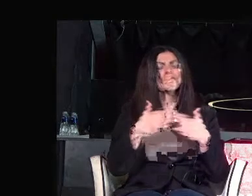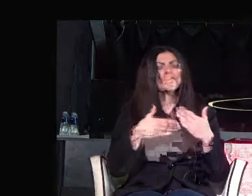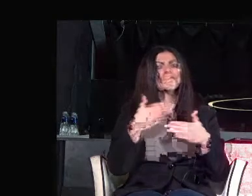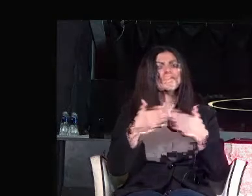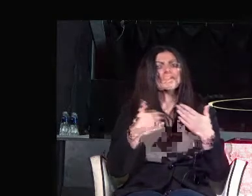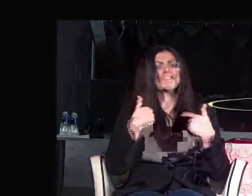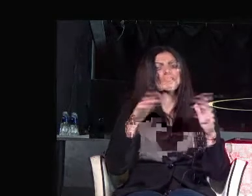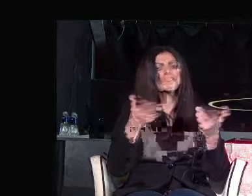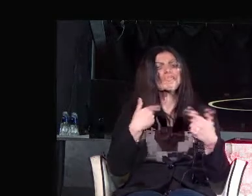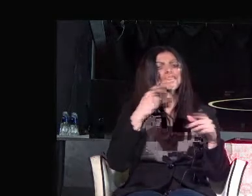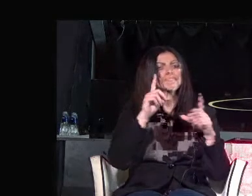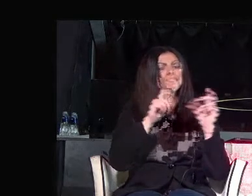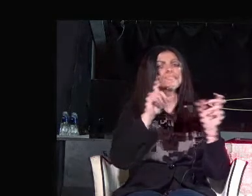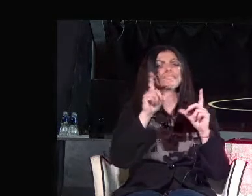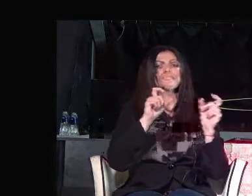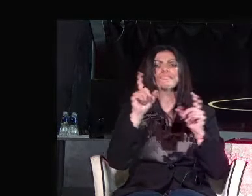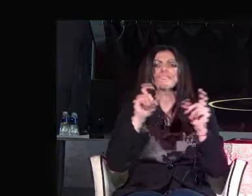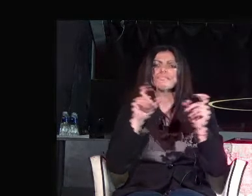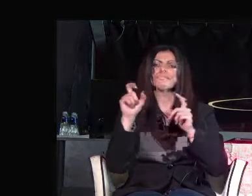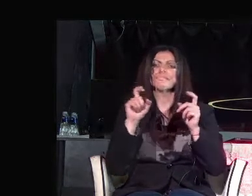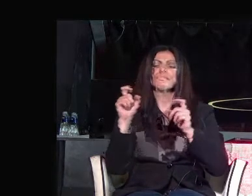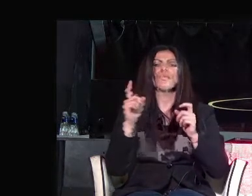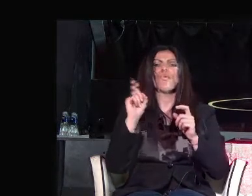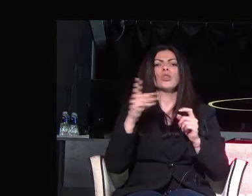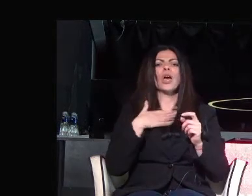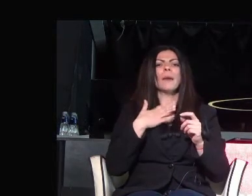and the people that I have interviewed.